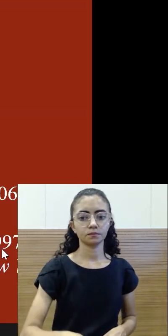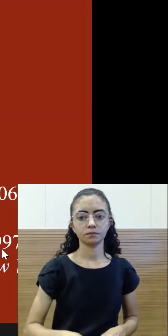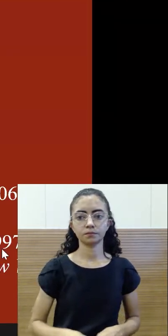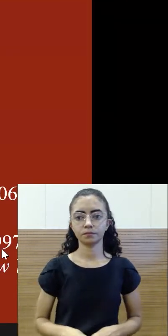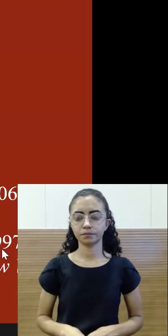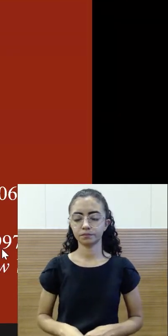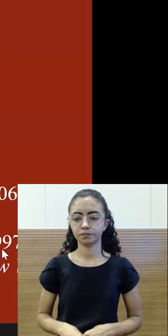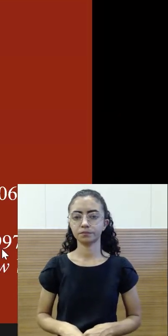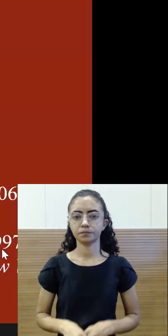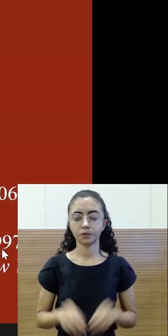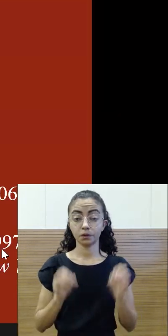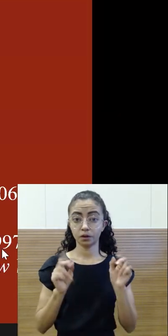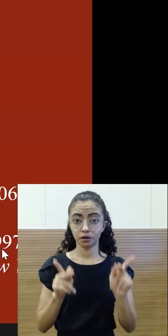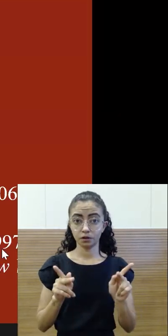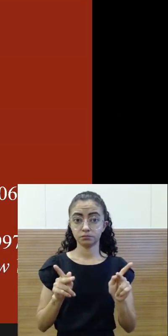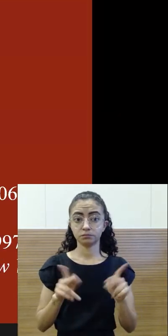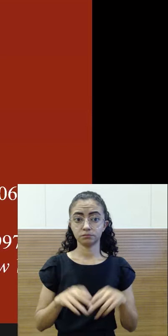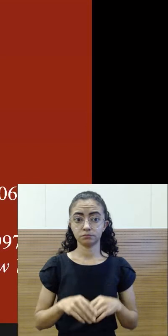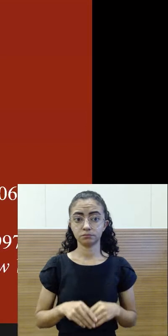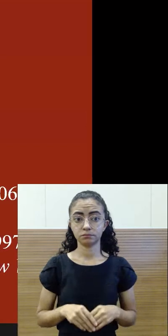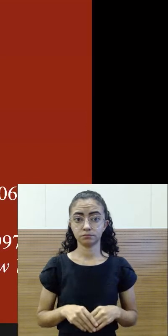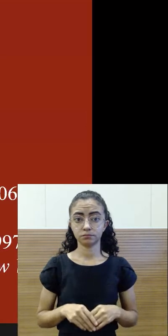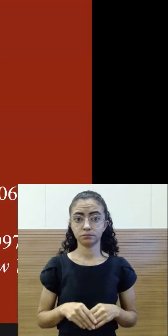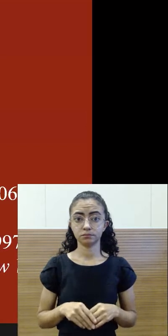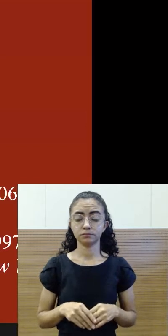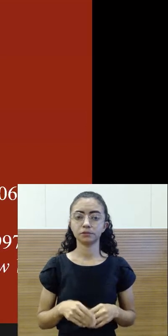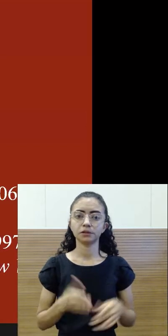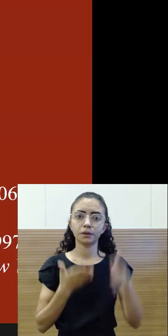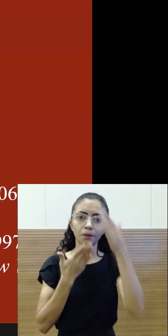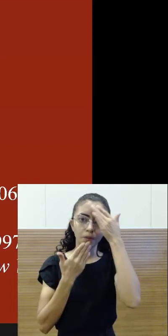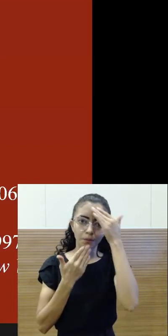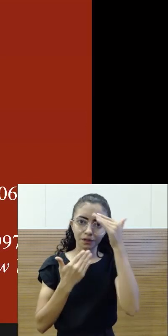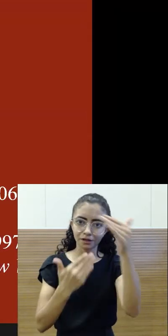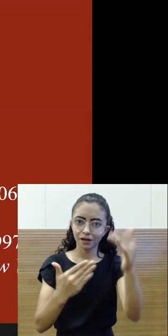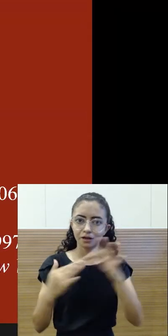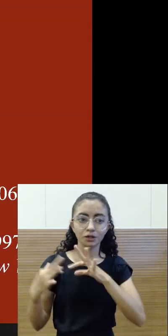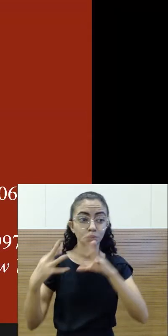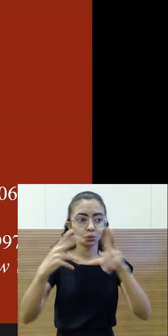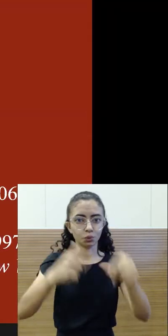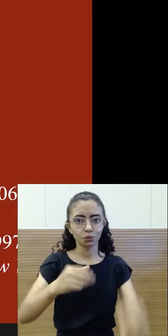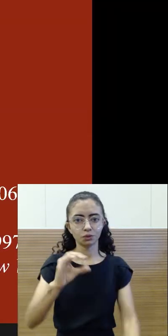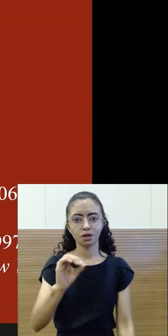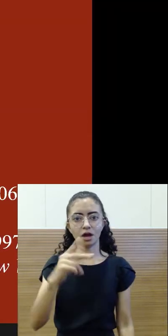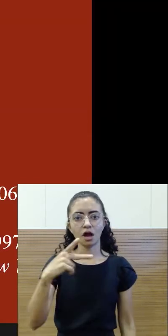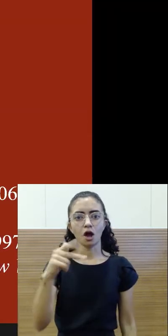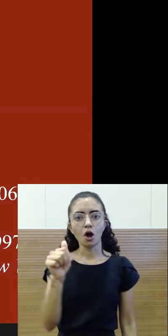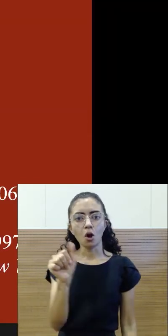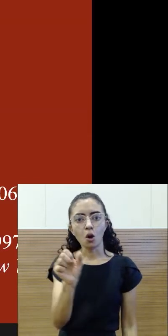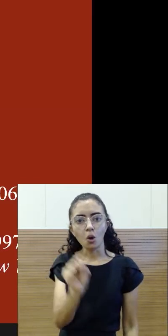Thank you very much for everyone at PAHO OMESC who organized this seminar. It's great.